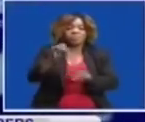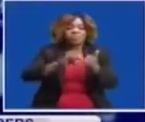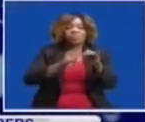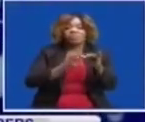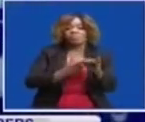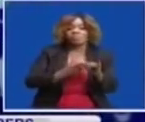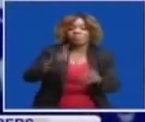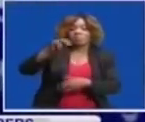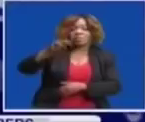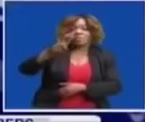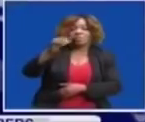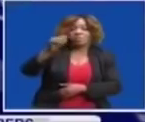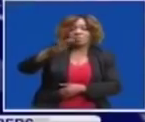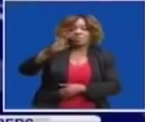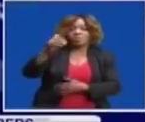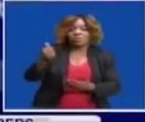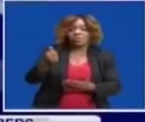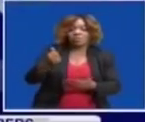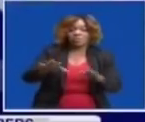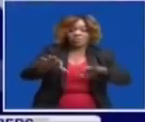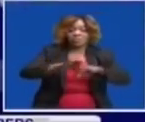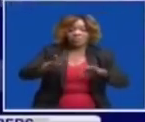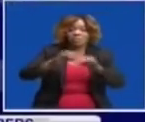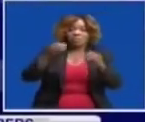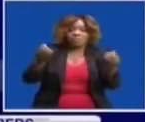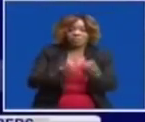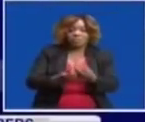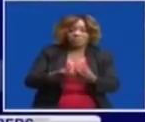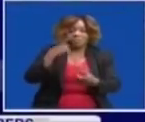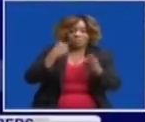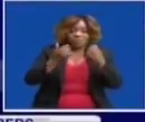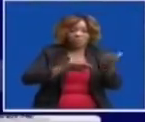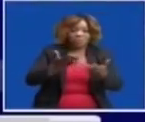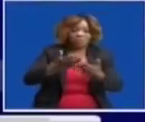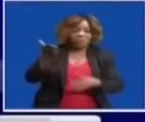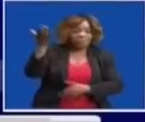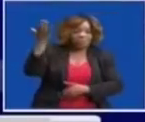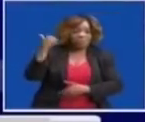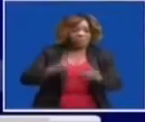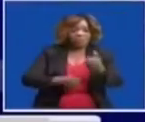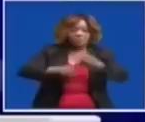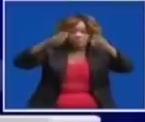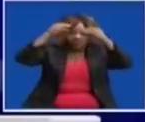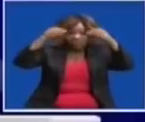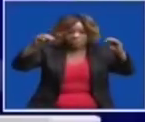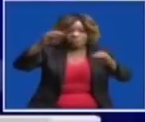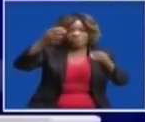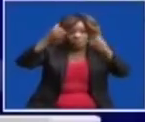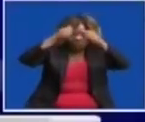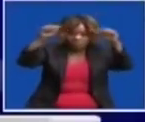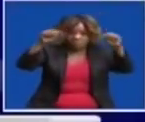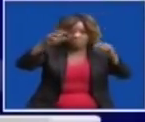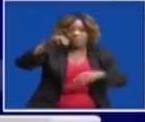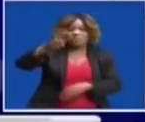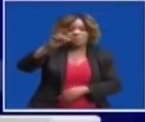Africa. Mr. Mwamba says the couple recently organized the funeral service of former Vice President Lupando Mwape, where the